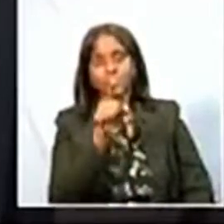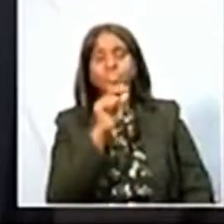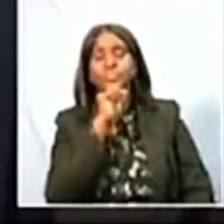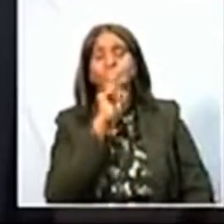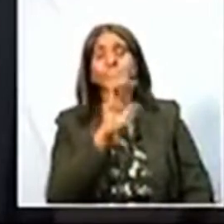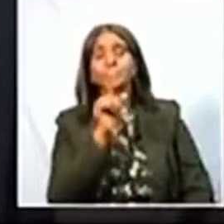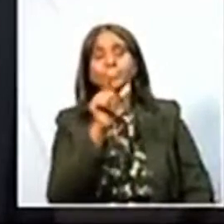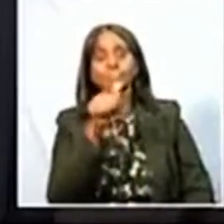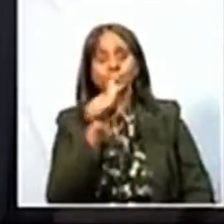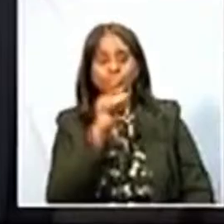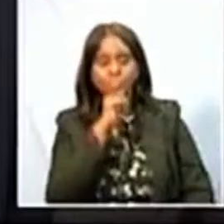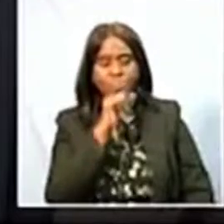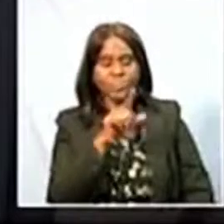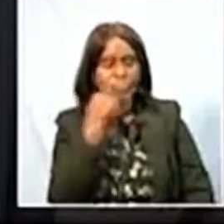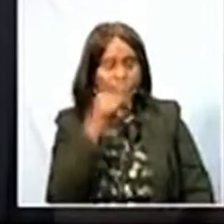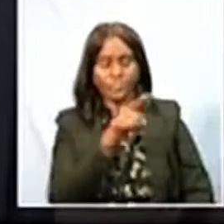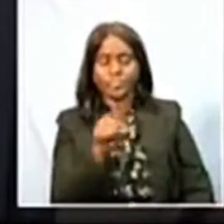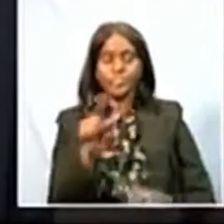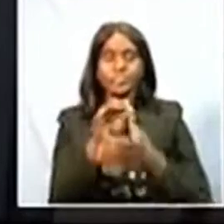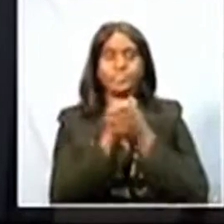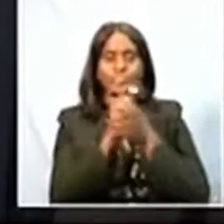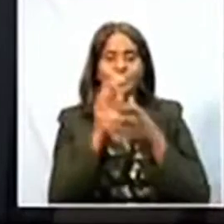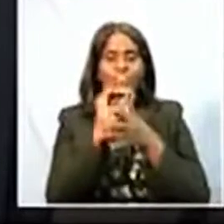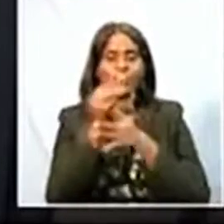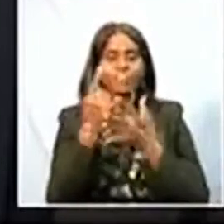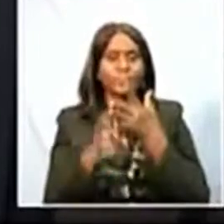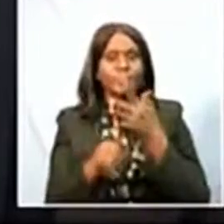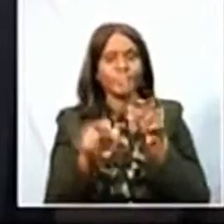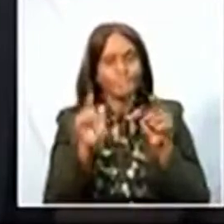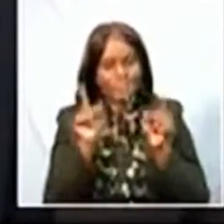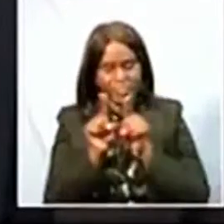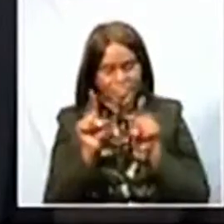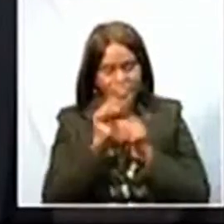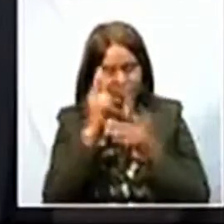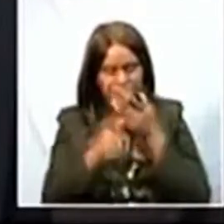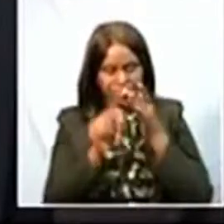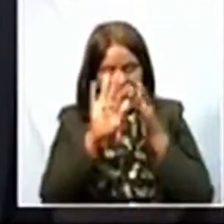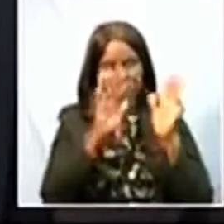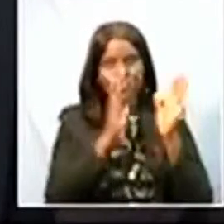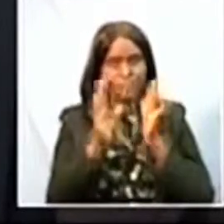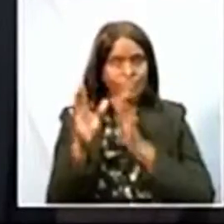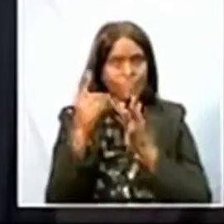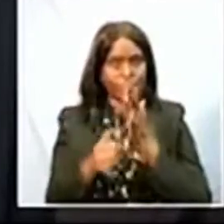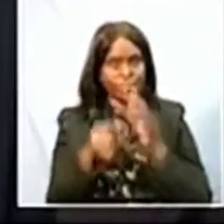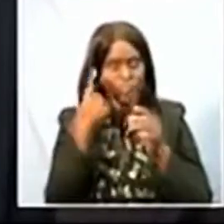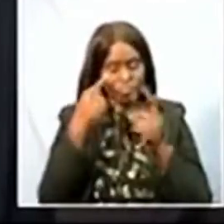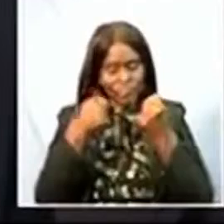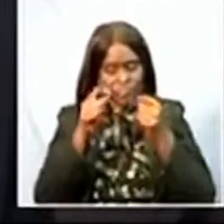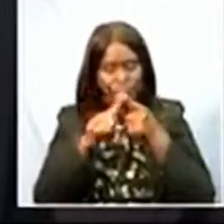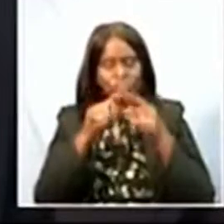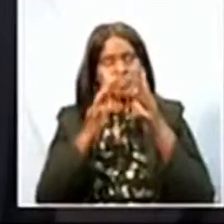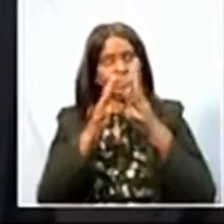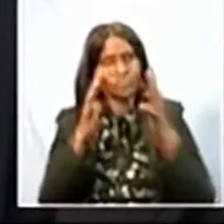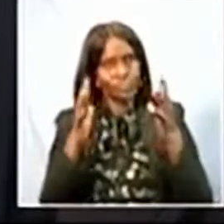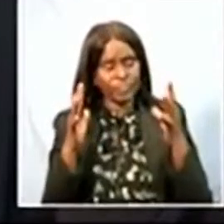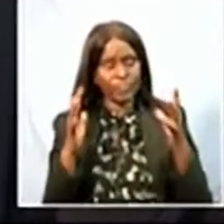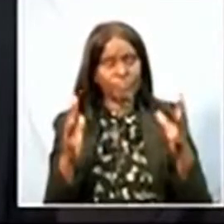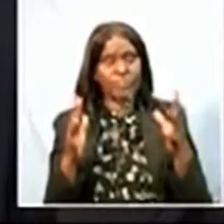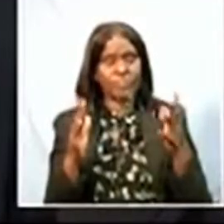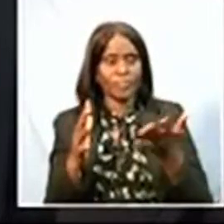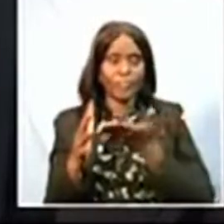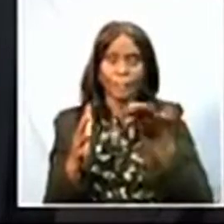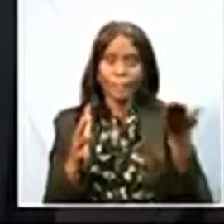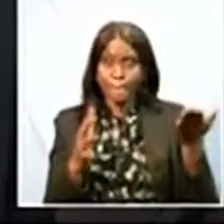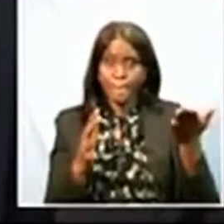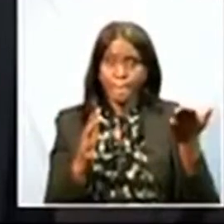owners of these cooperatives or what? Then what was the intention of trying to expunge